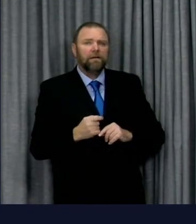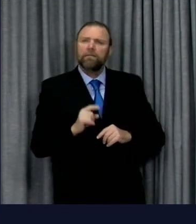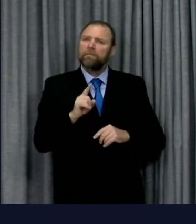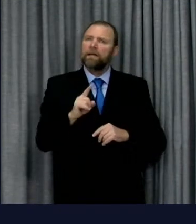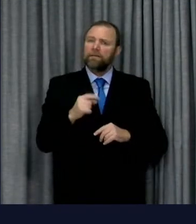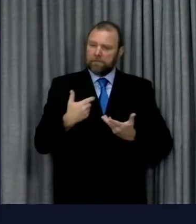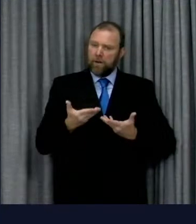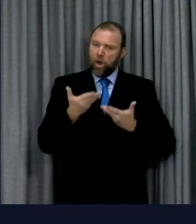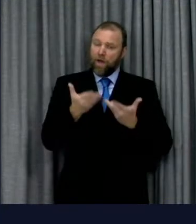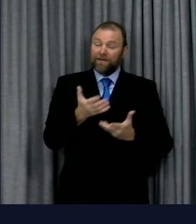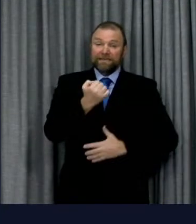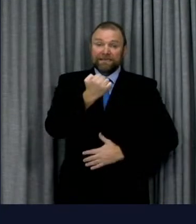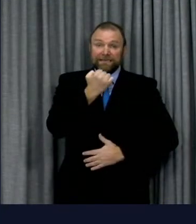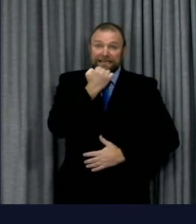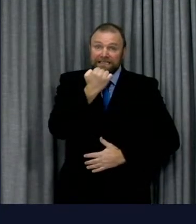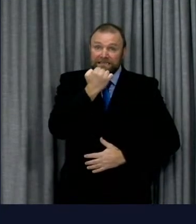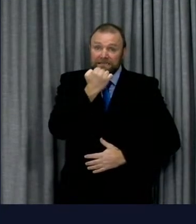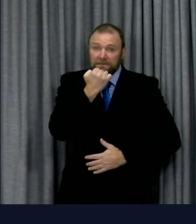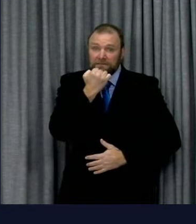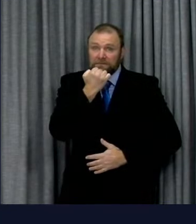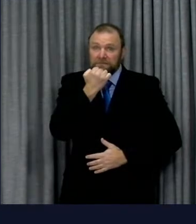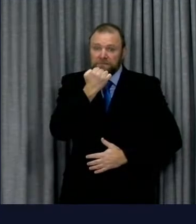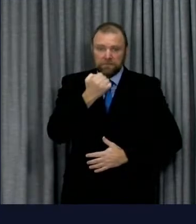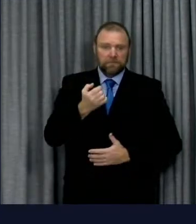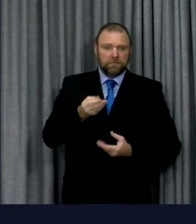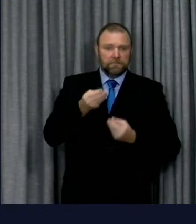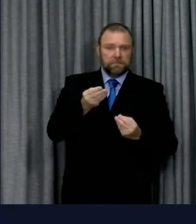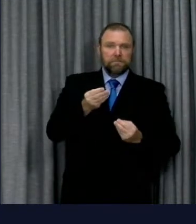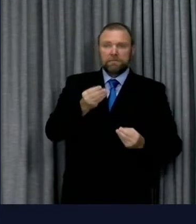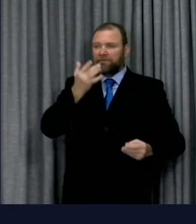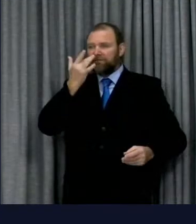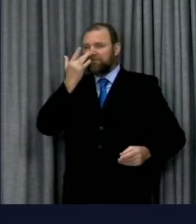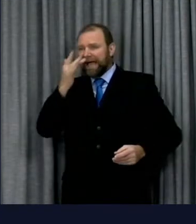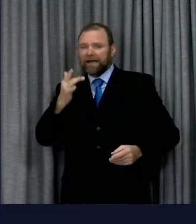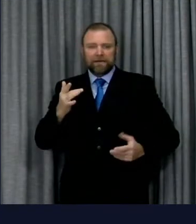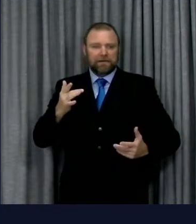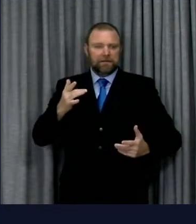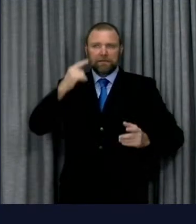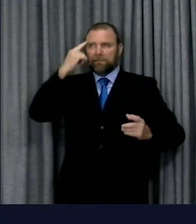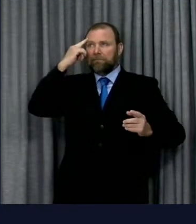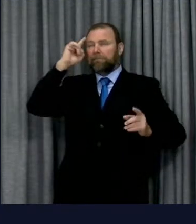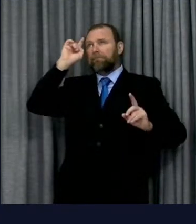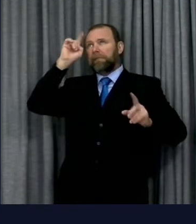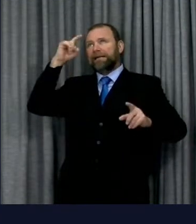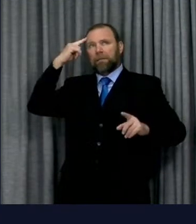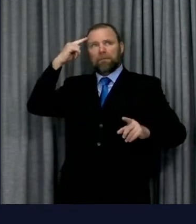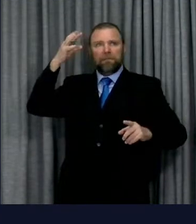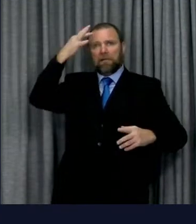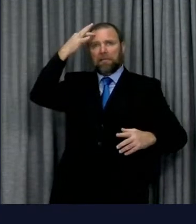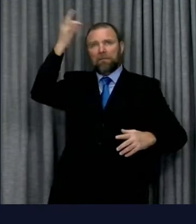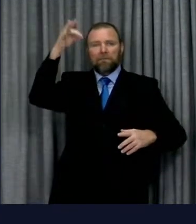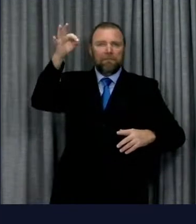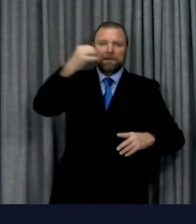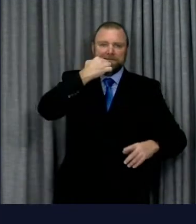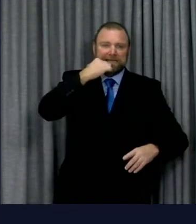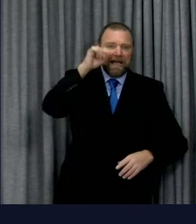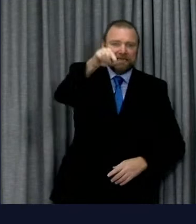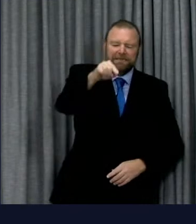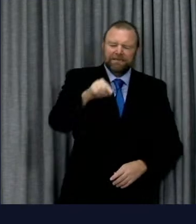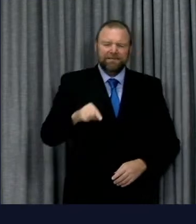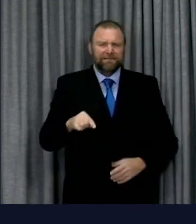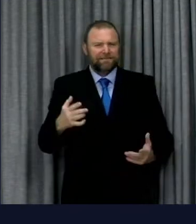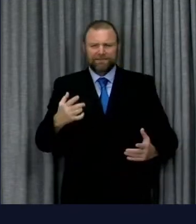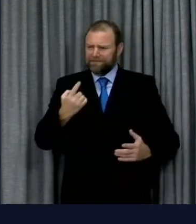I going to offer people in Wales a set of artificial deadlines, peering into the future in a way that neither I